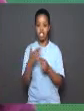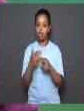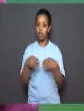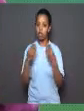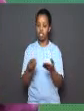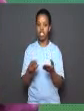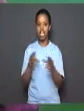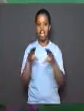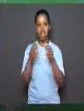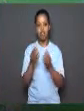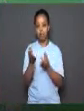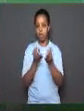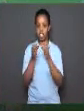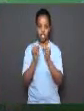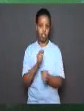the class.